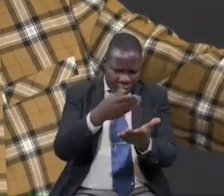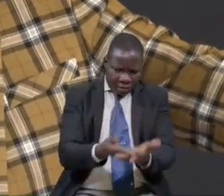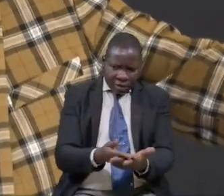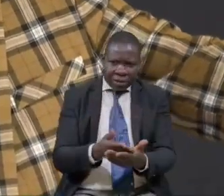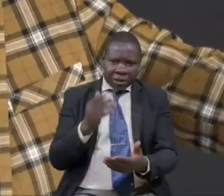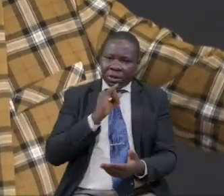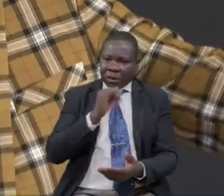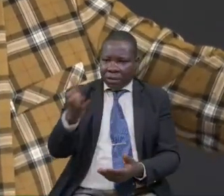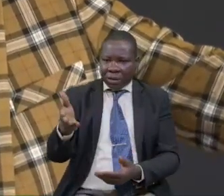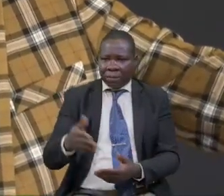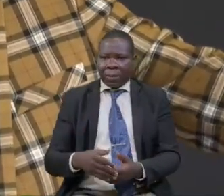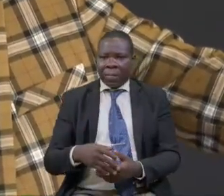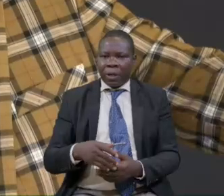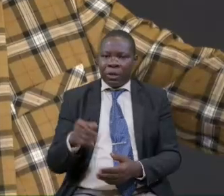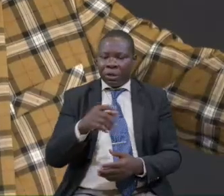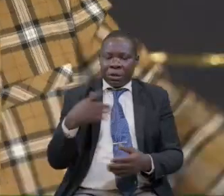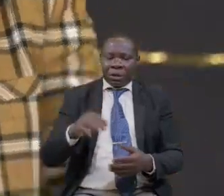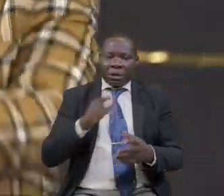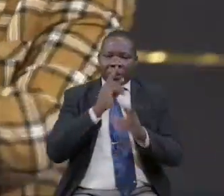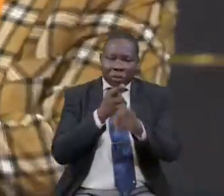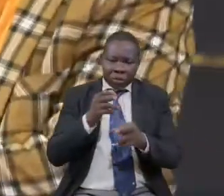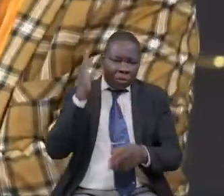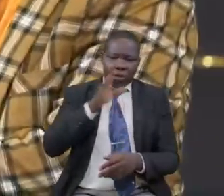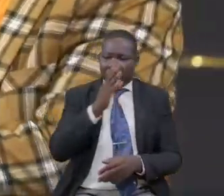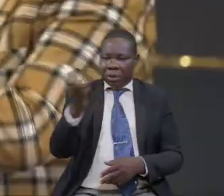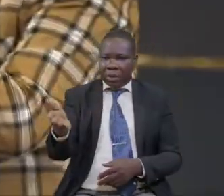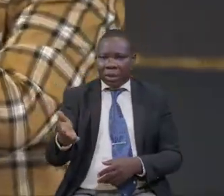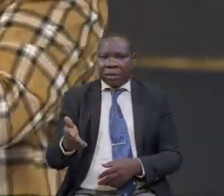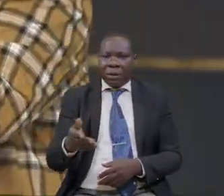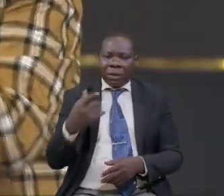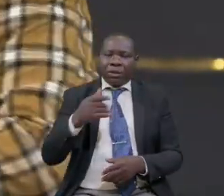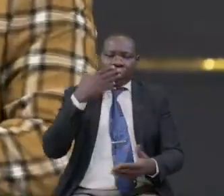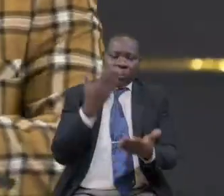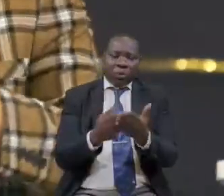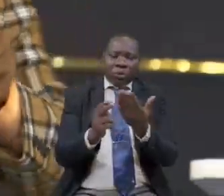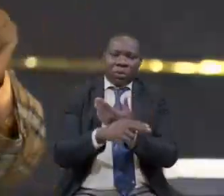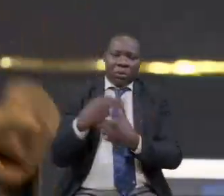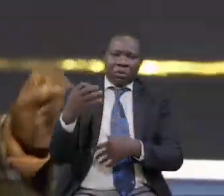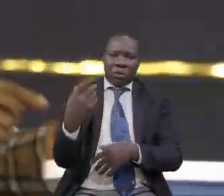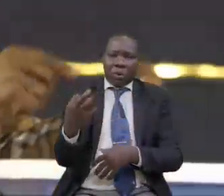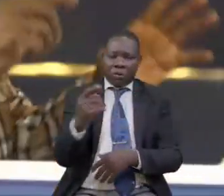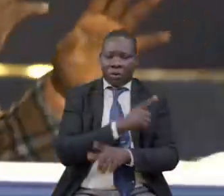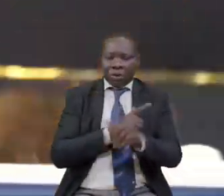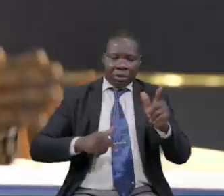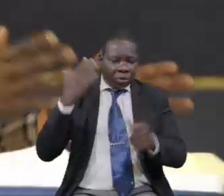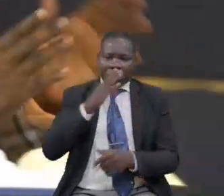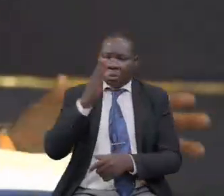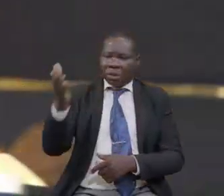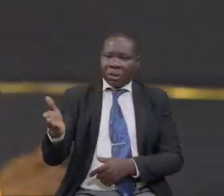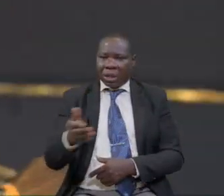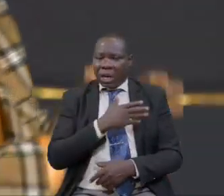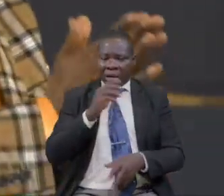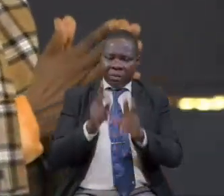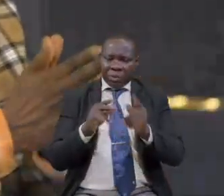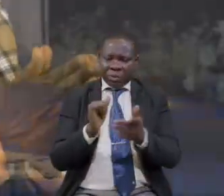the outcome will be there, the goodness of the Lord will be there, and people that know you will